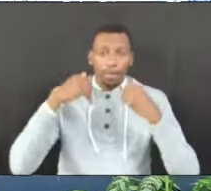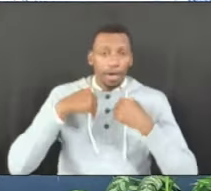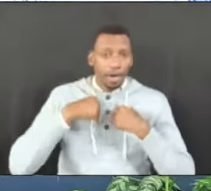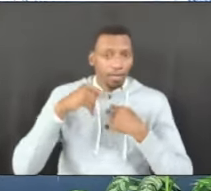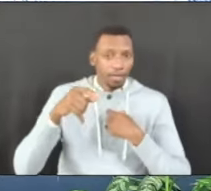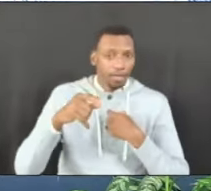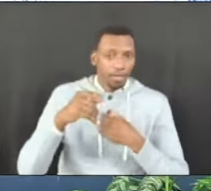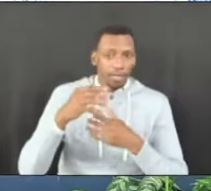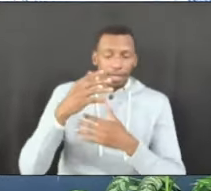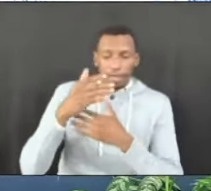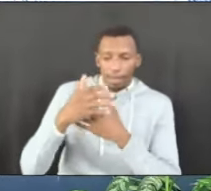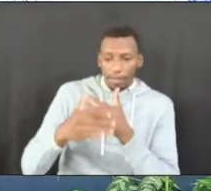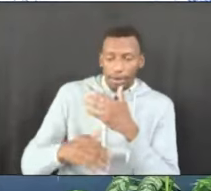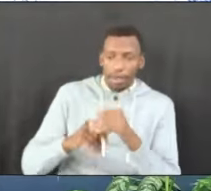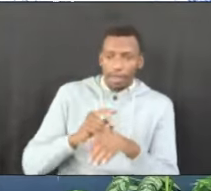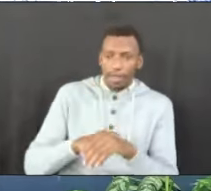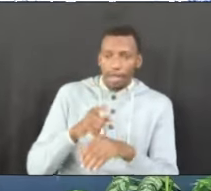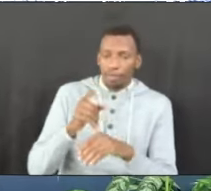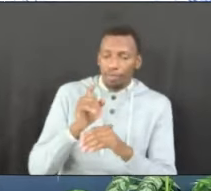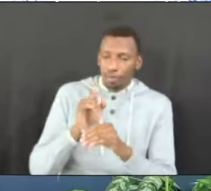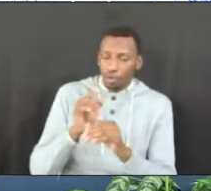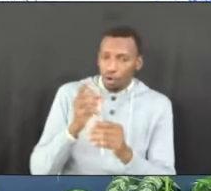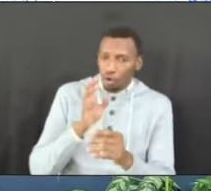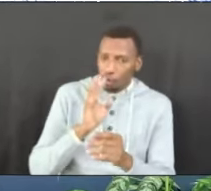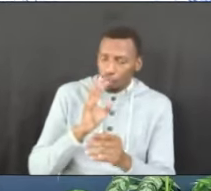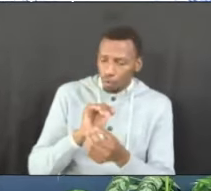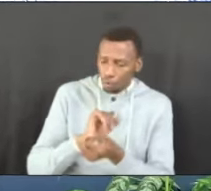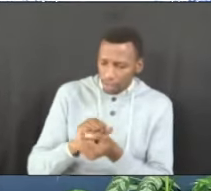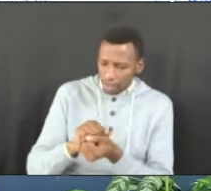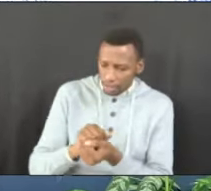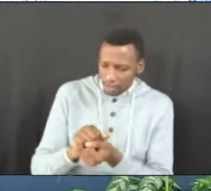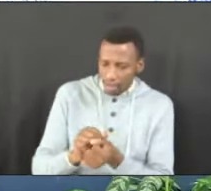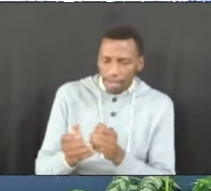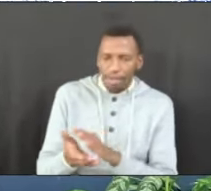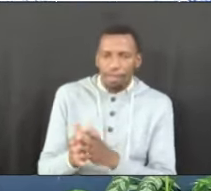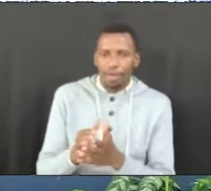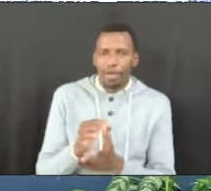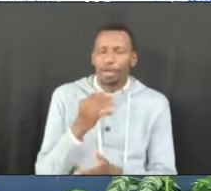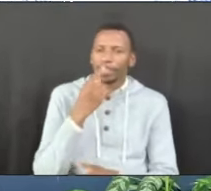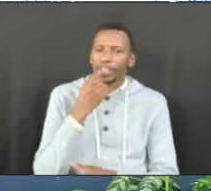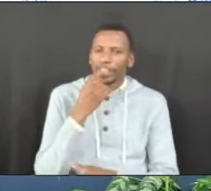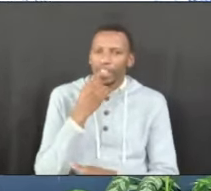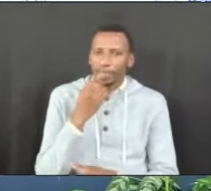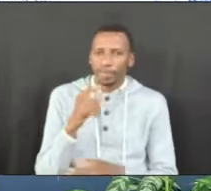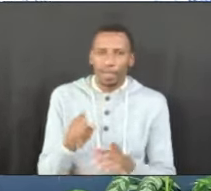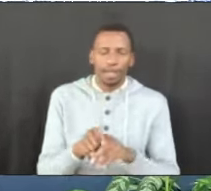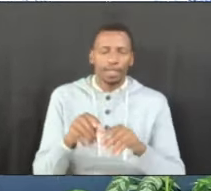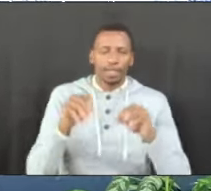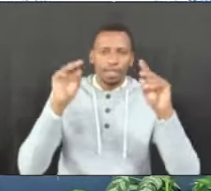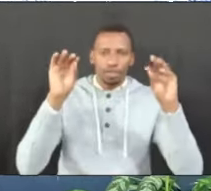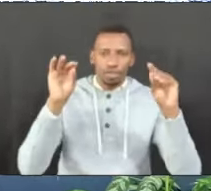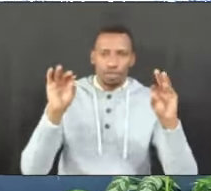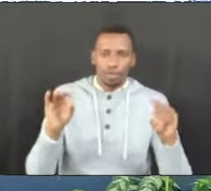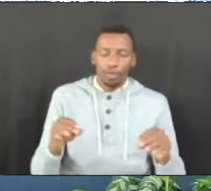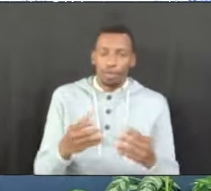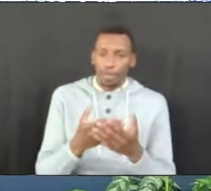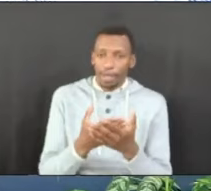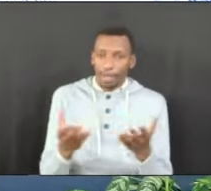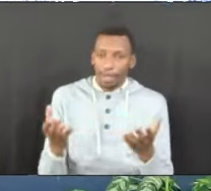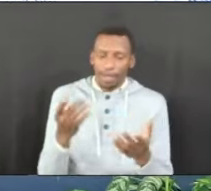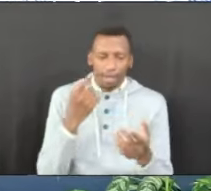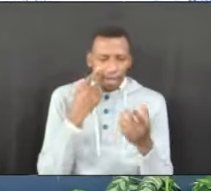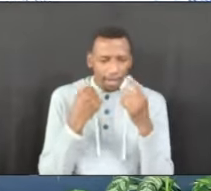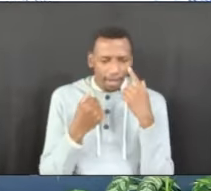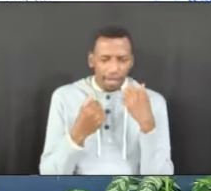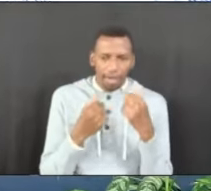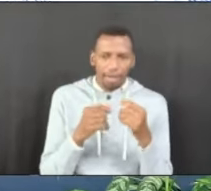in, you come out whiter than snow. That is what they had done. And they cried. Every time you see the